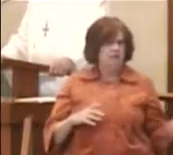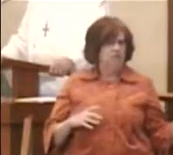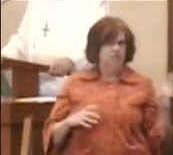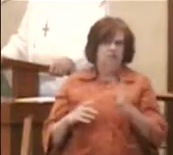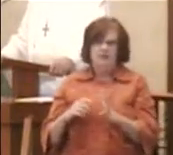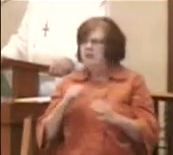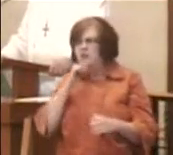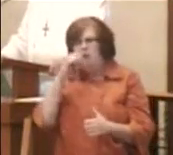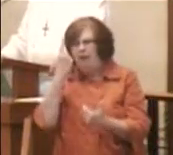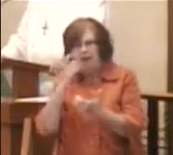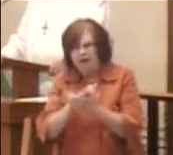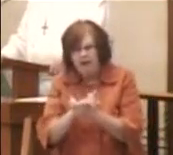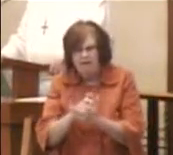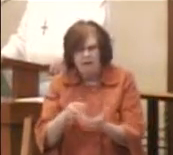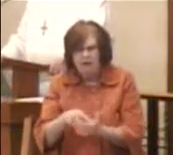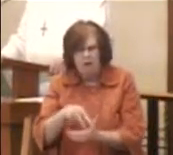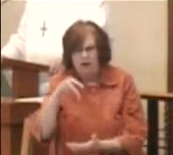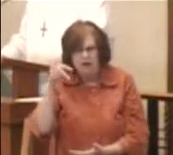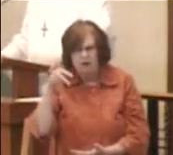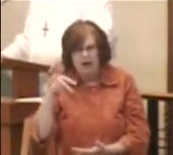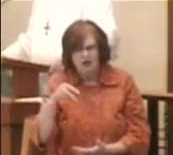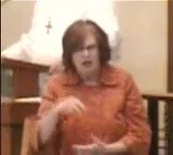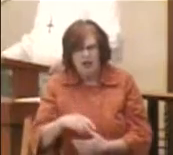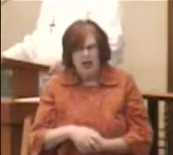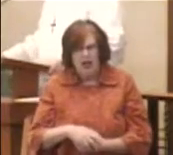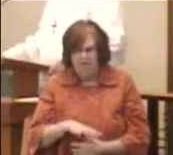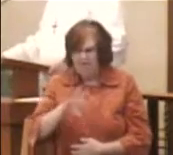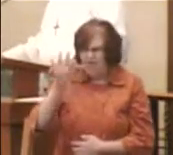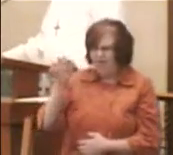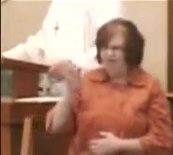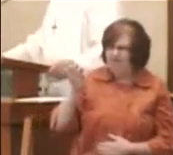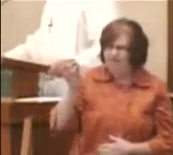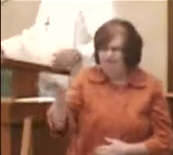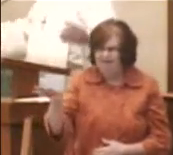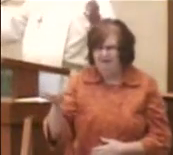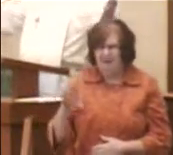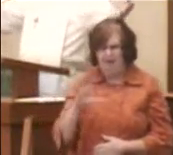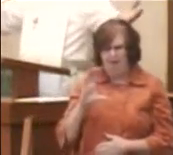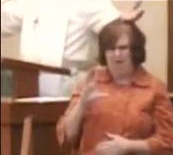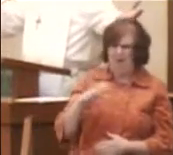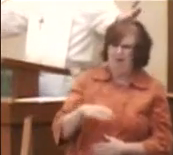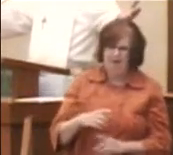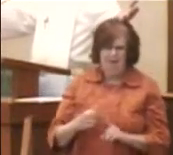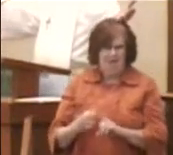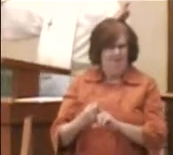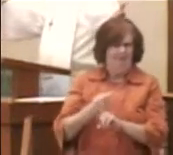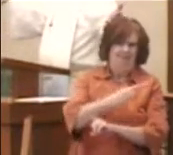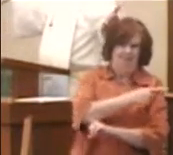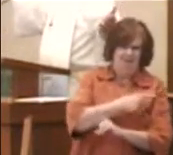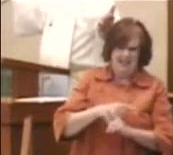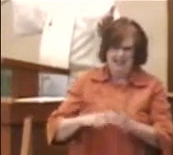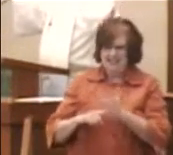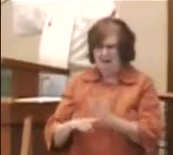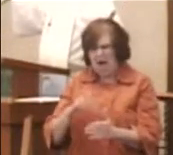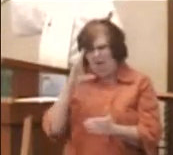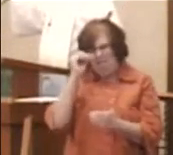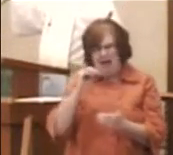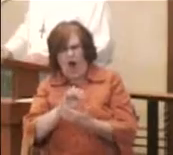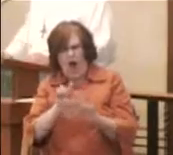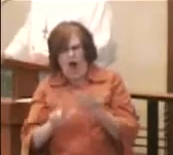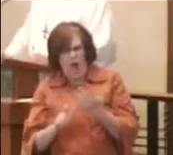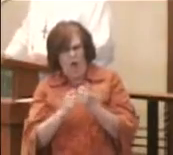or pain anymore. But really, it is no more absurd than the challenge brought to